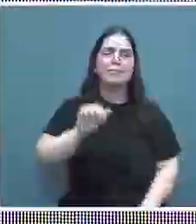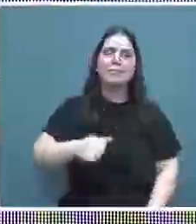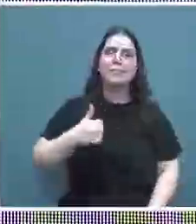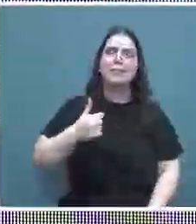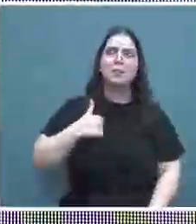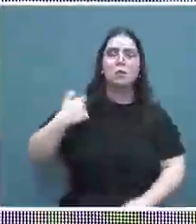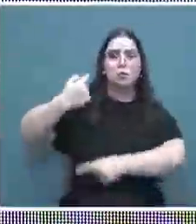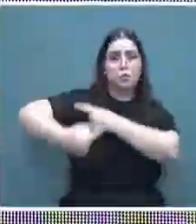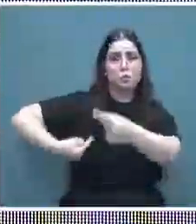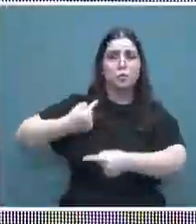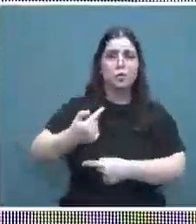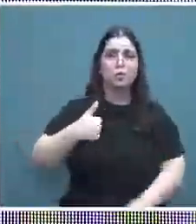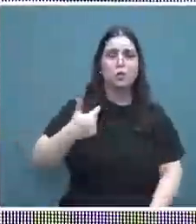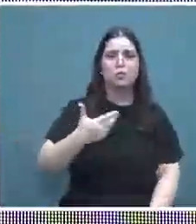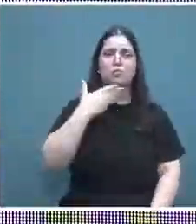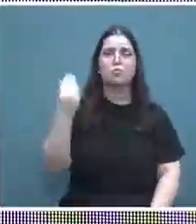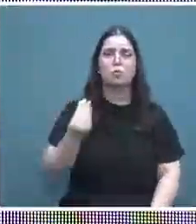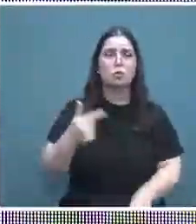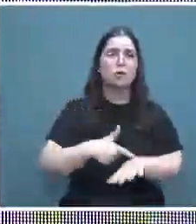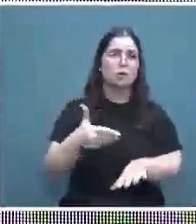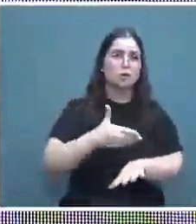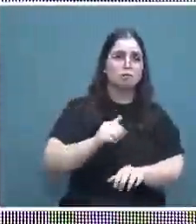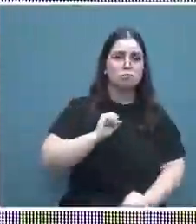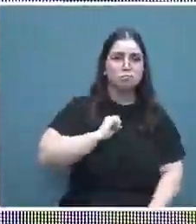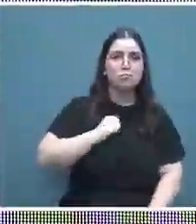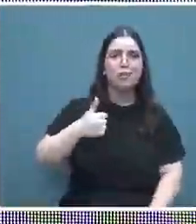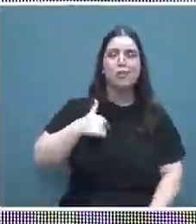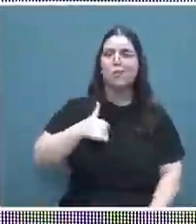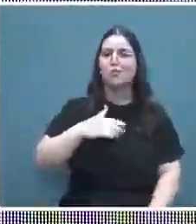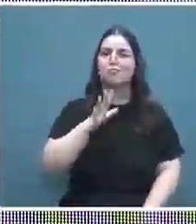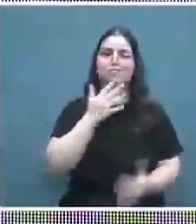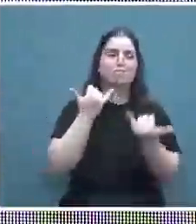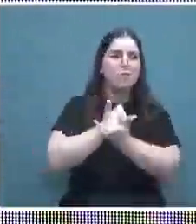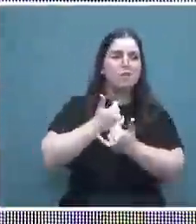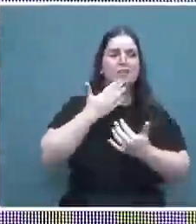a generation, I was a teenager in my country, and I'm happy here to represent